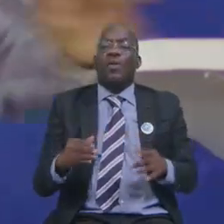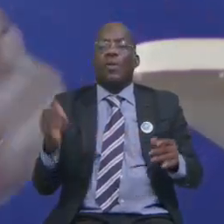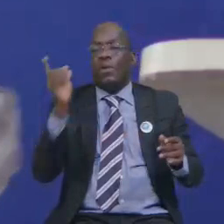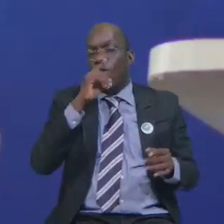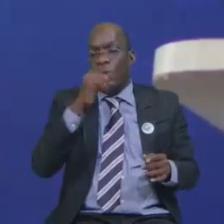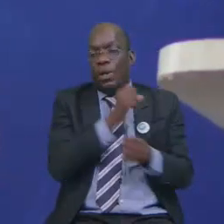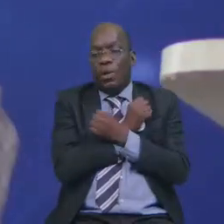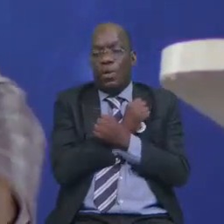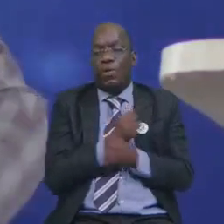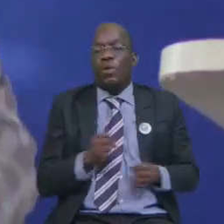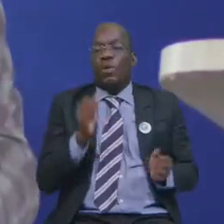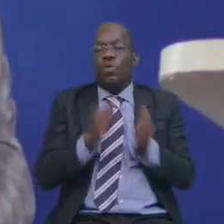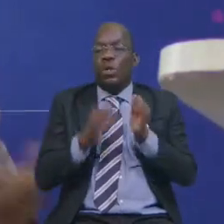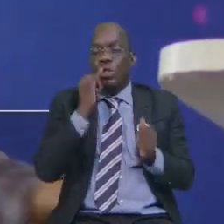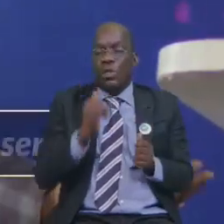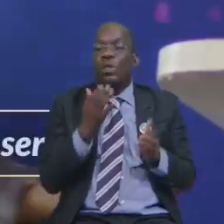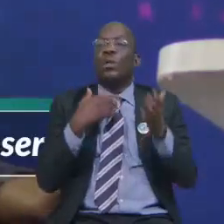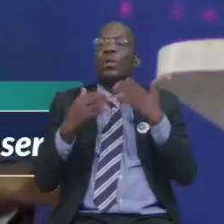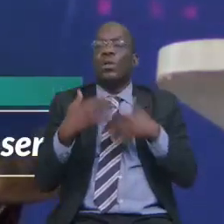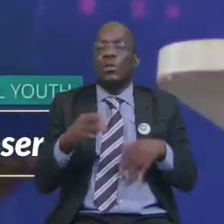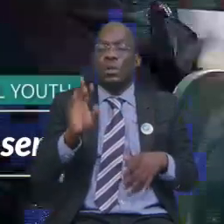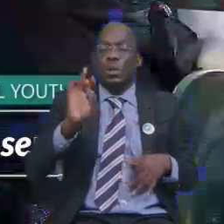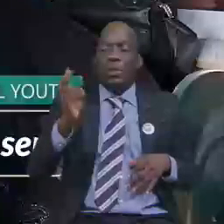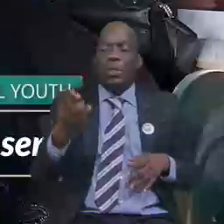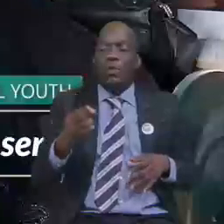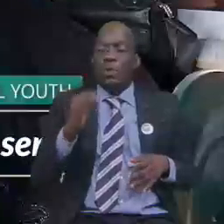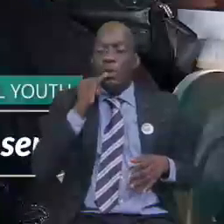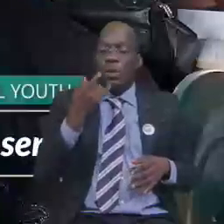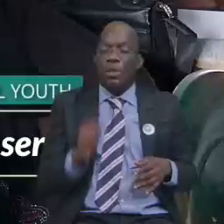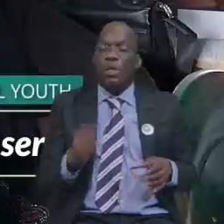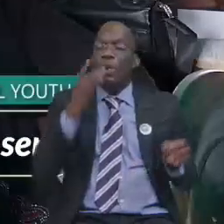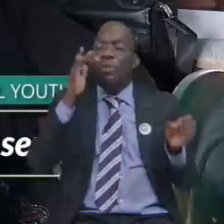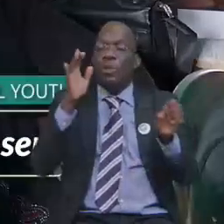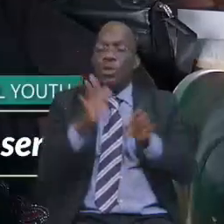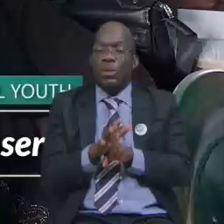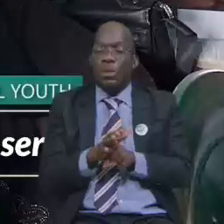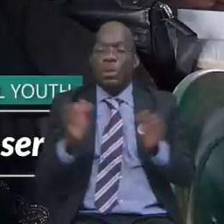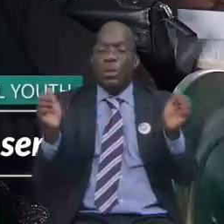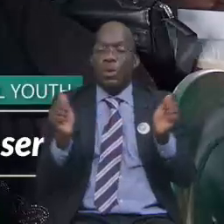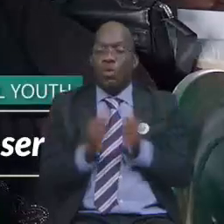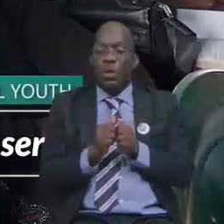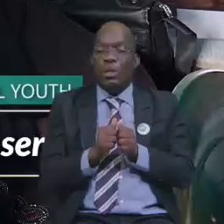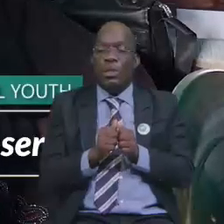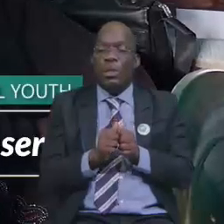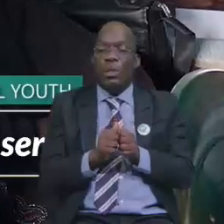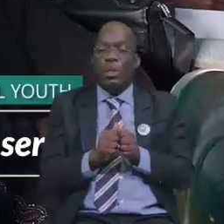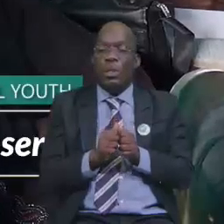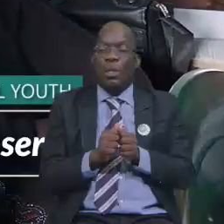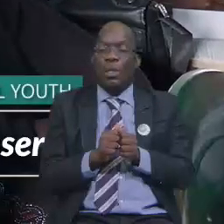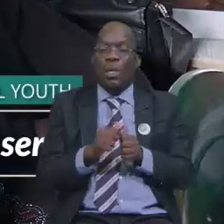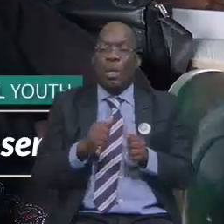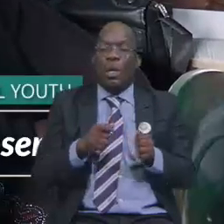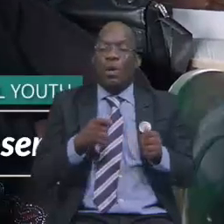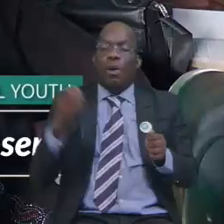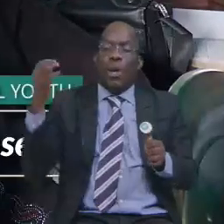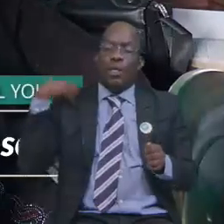now number 7, the covenant with lords of losers. There are people